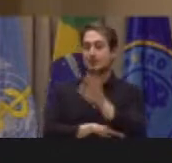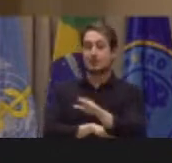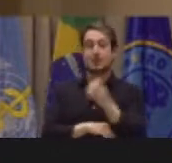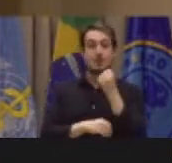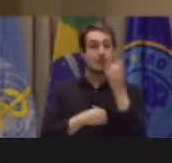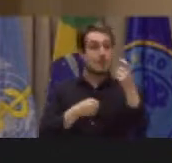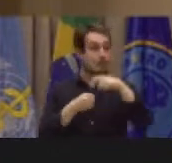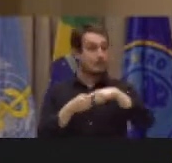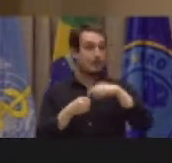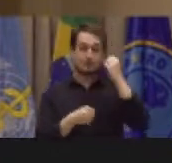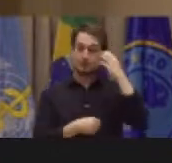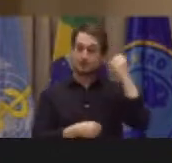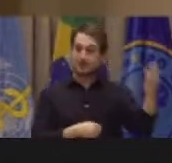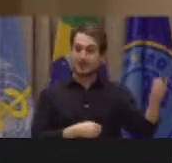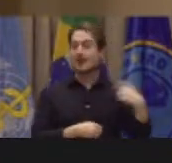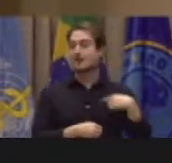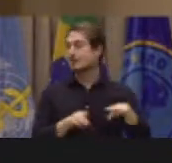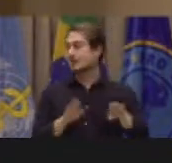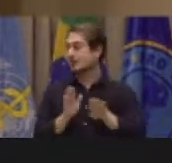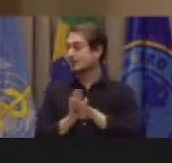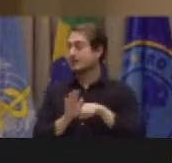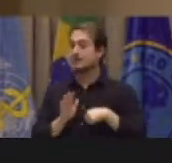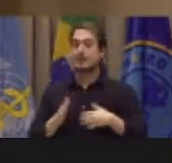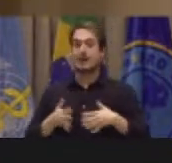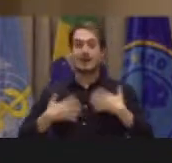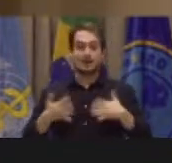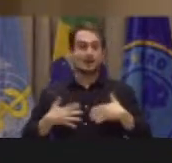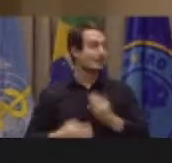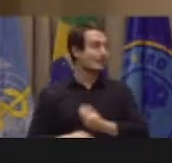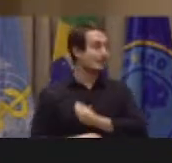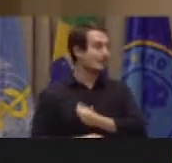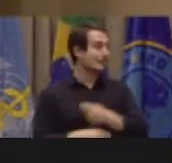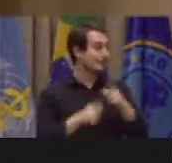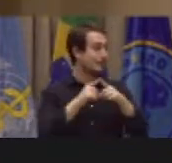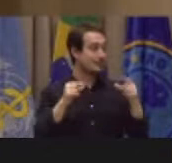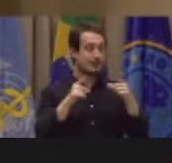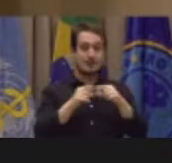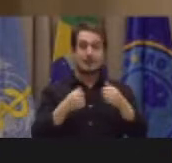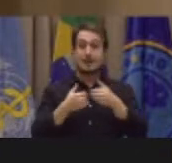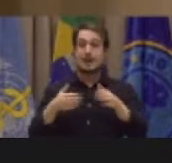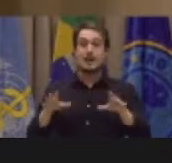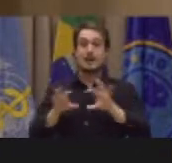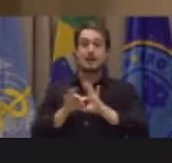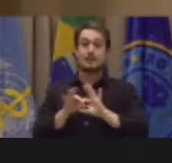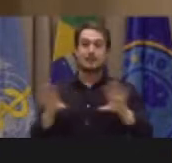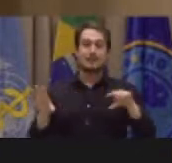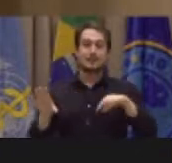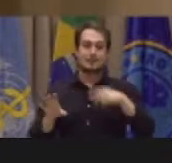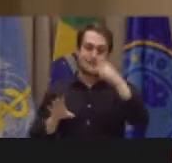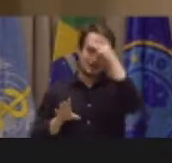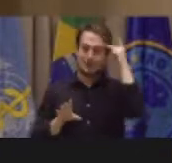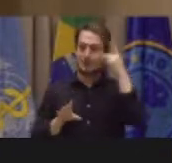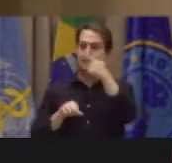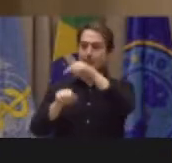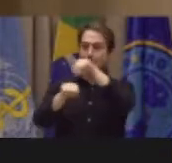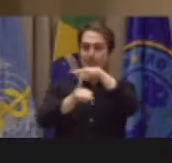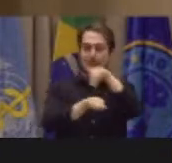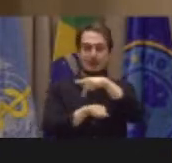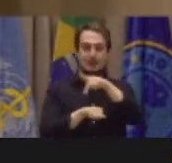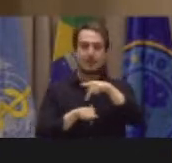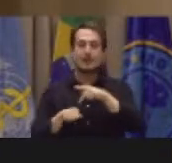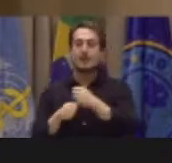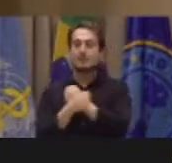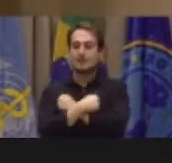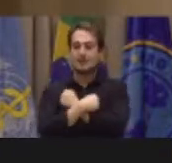afternoon and have a safe flight for those of you who are going home. It's wonderful to have you here in Brasilia. We are